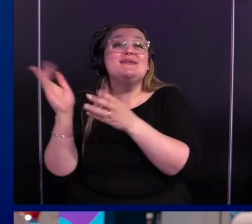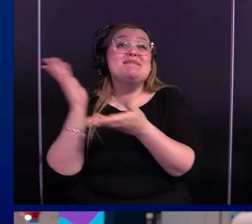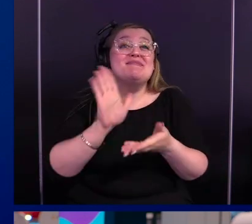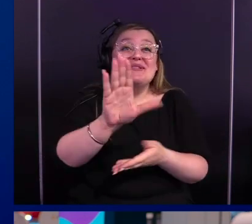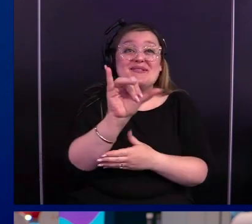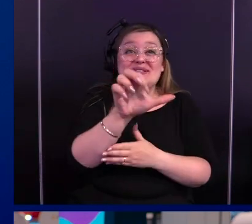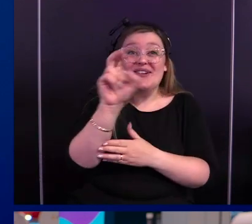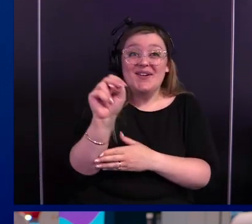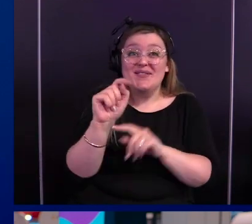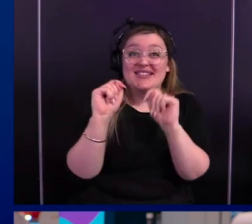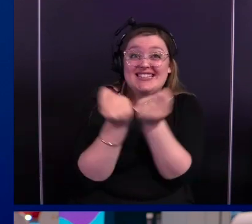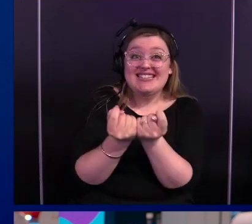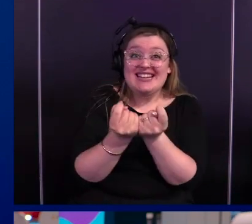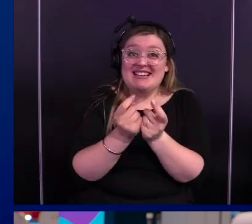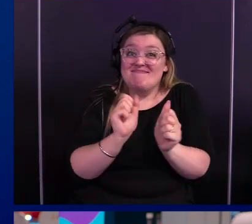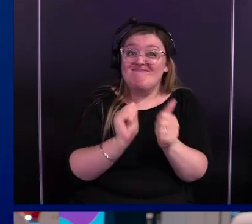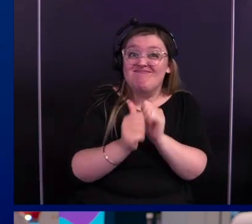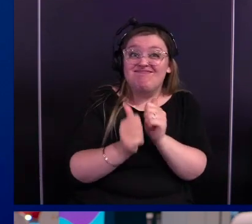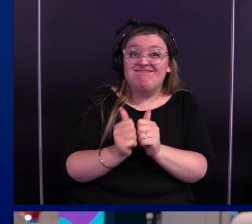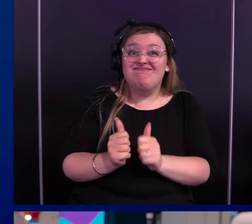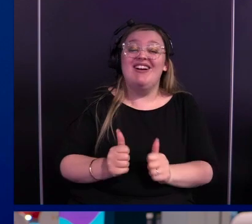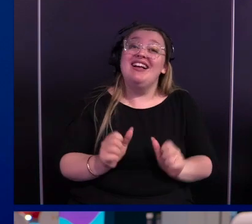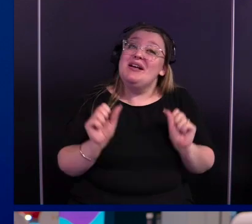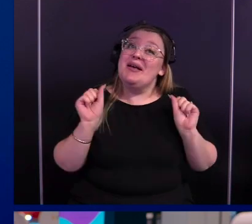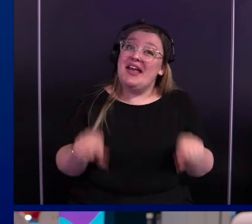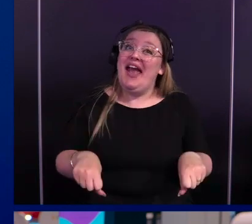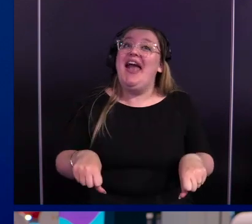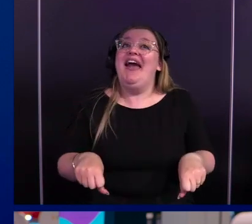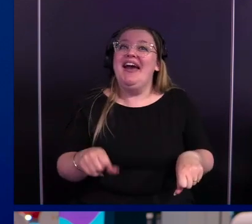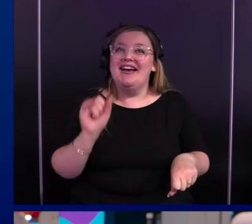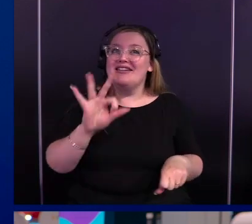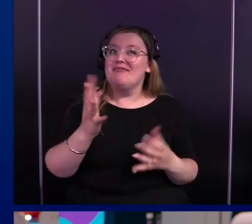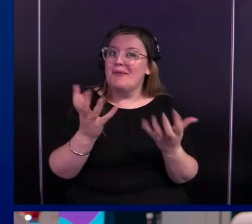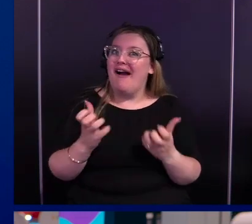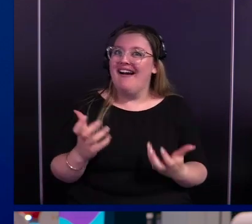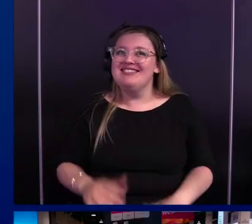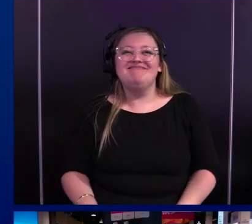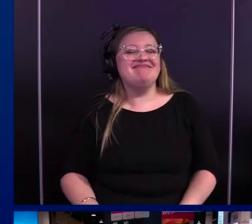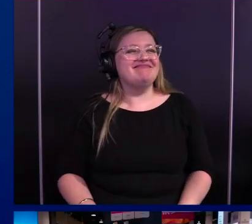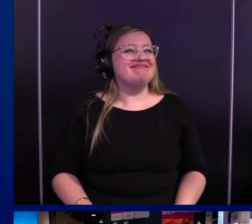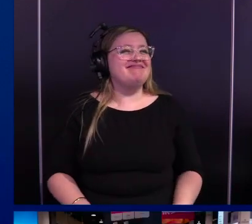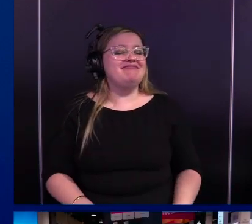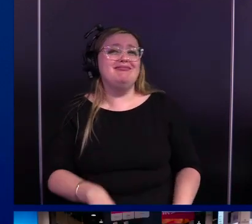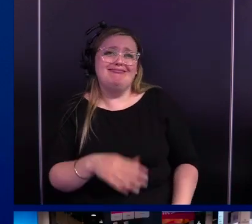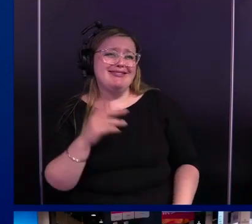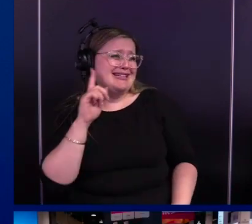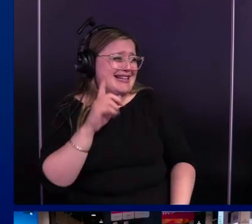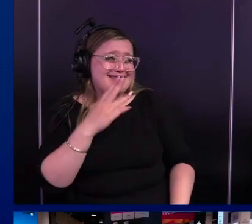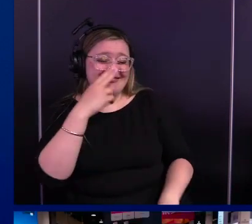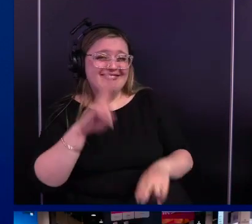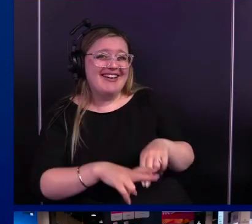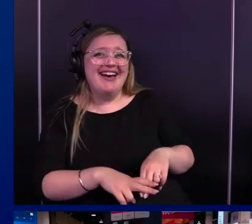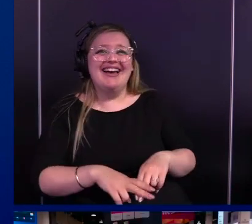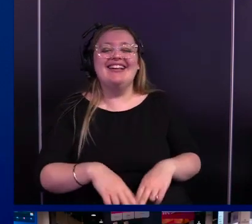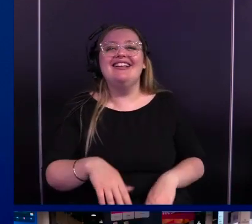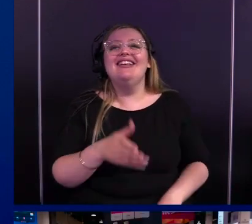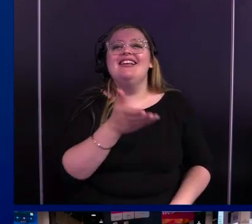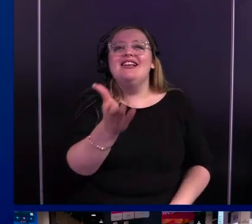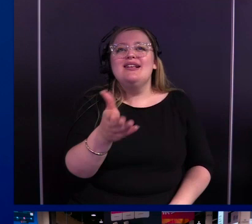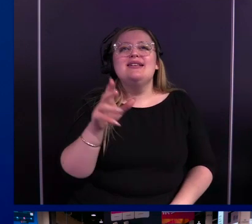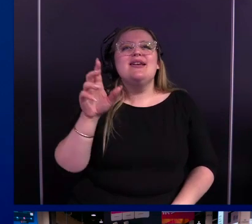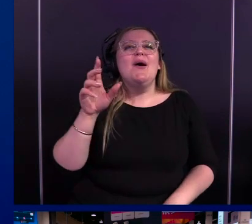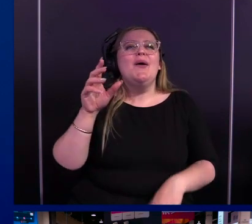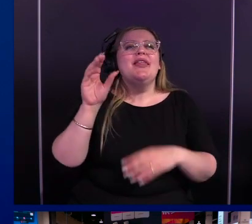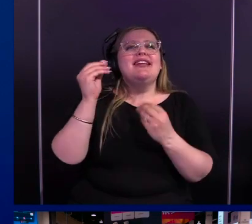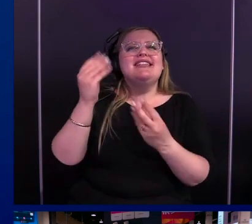want to, like, get into it, we have opportunities to compete there as well. That sounds really fun. So there's a couple here, Data with the Stars. Can you